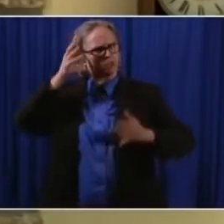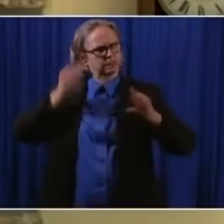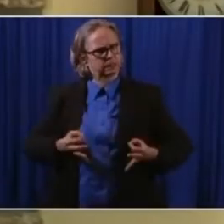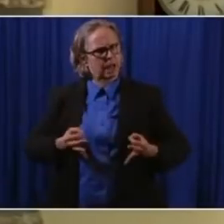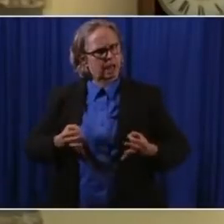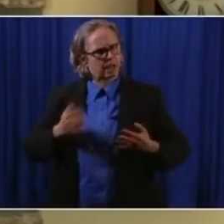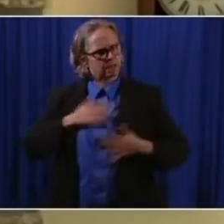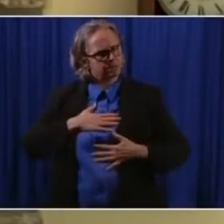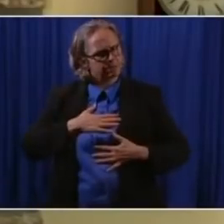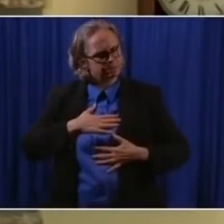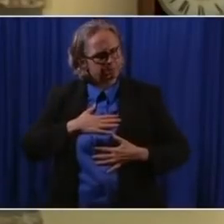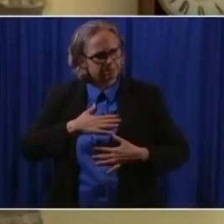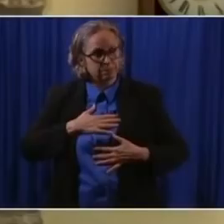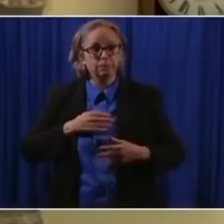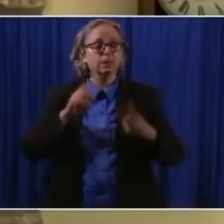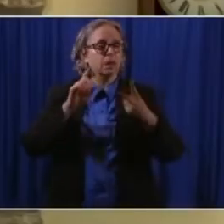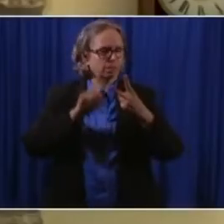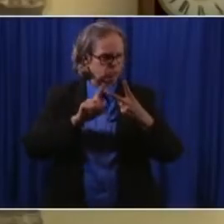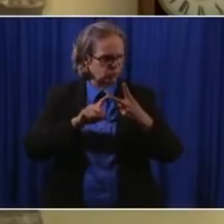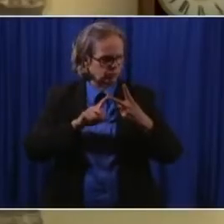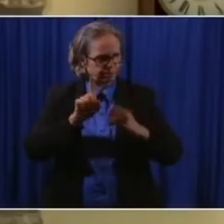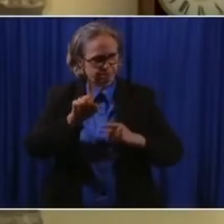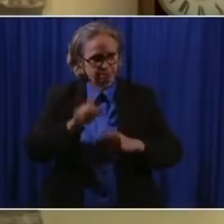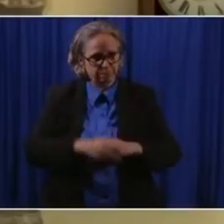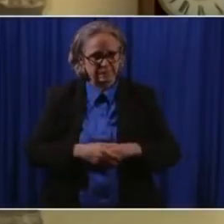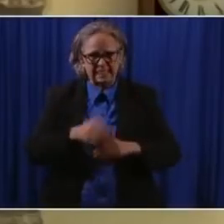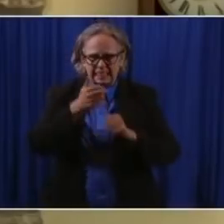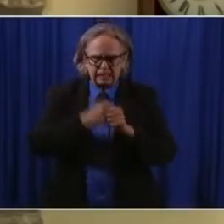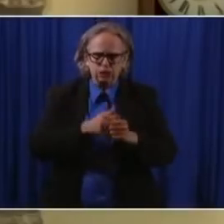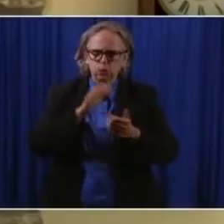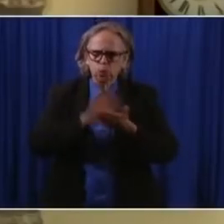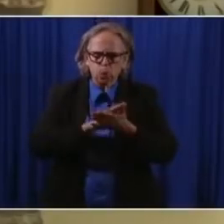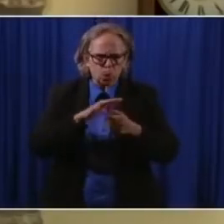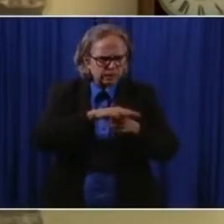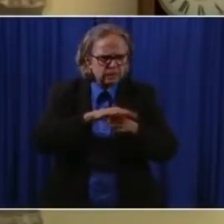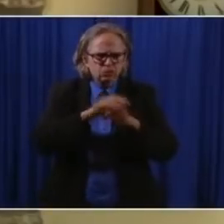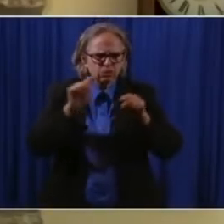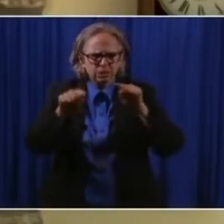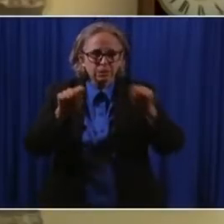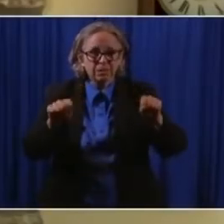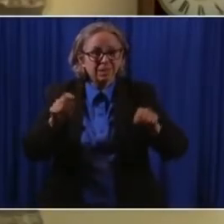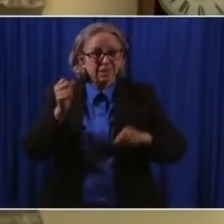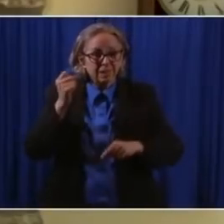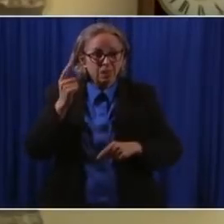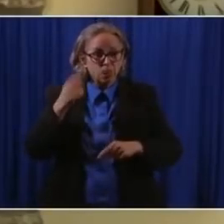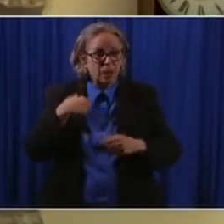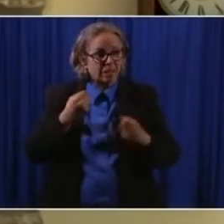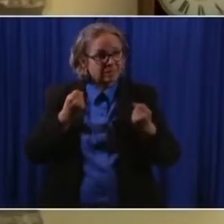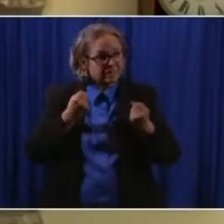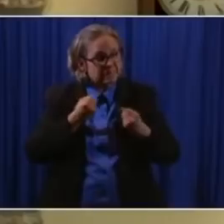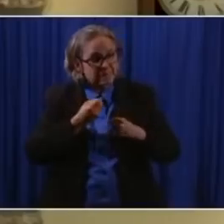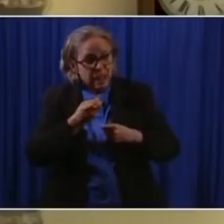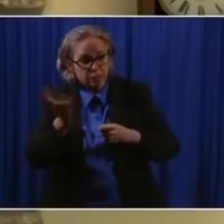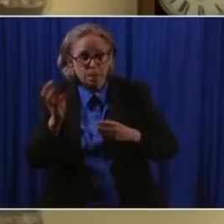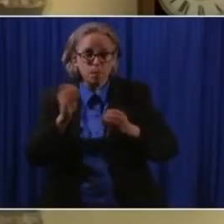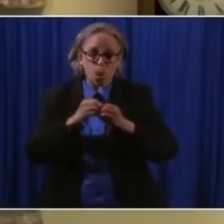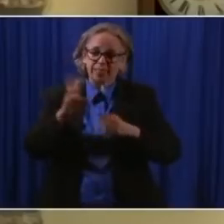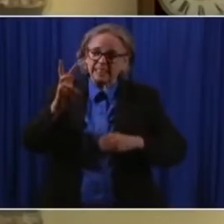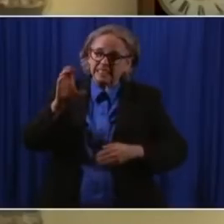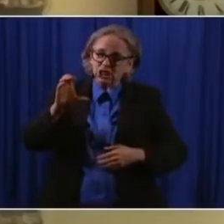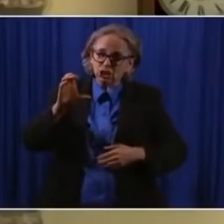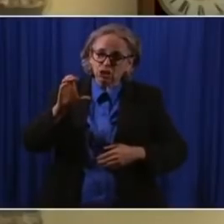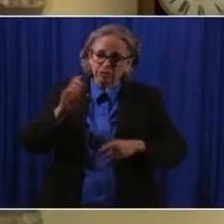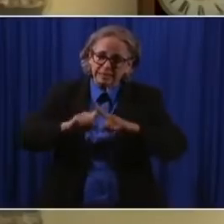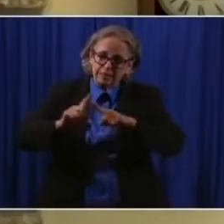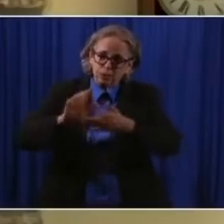No, number two, each school district, and we are a state of local school districts, over 630 some.